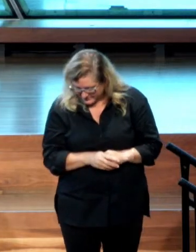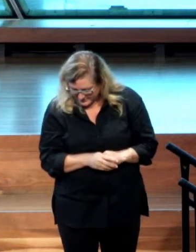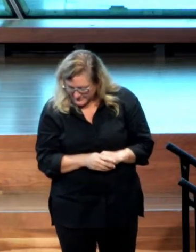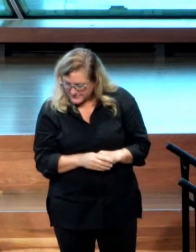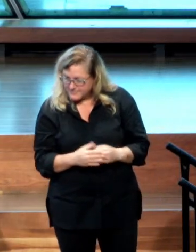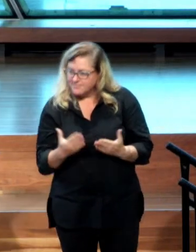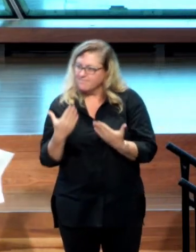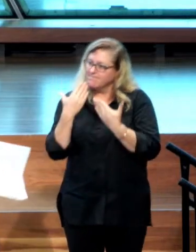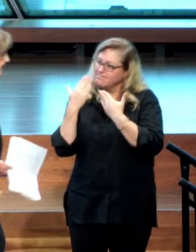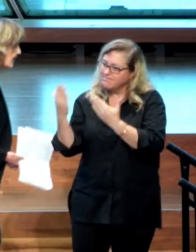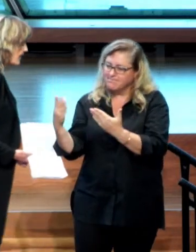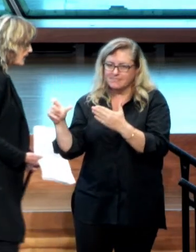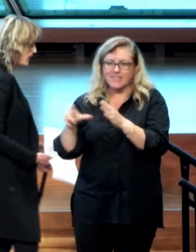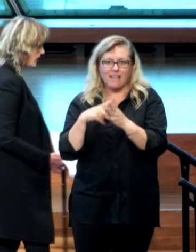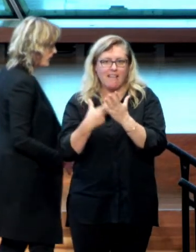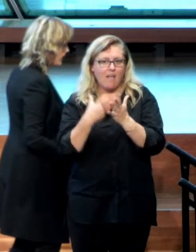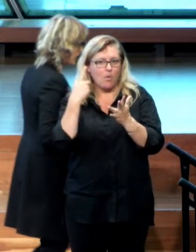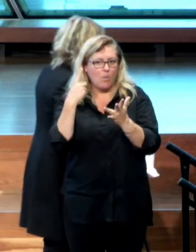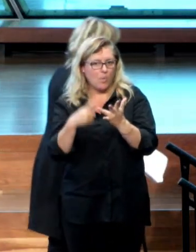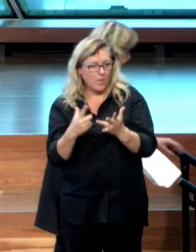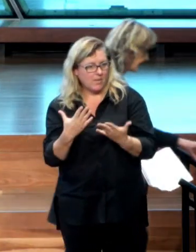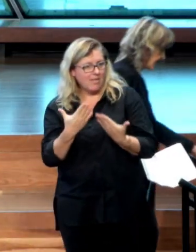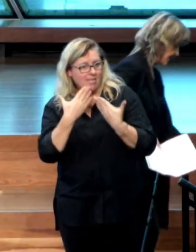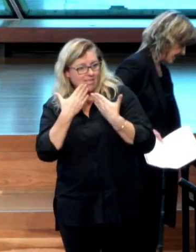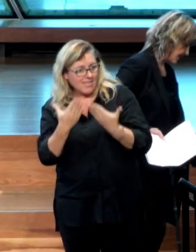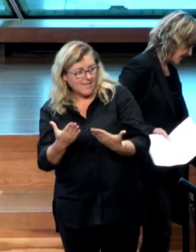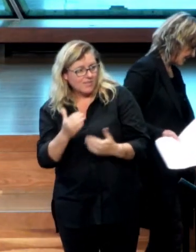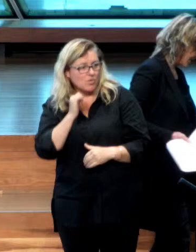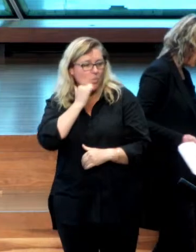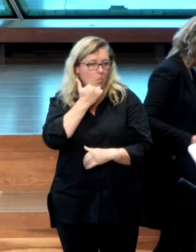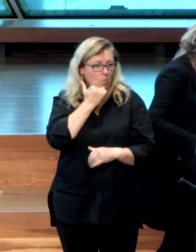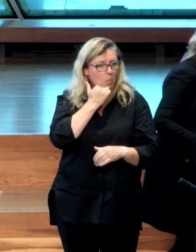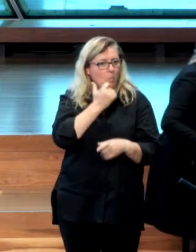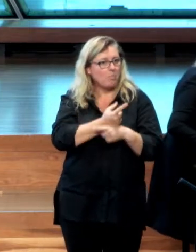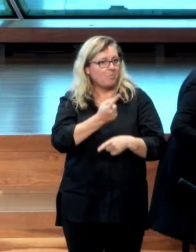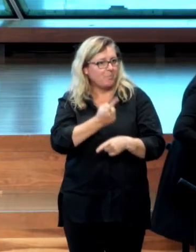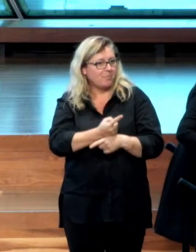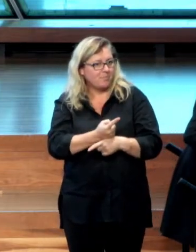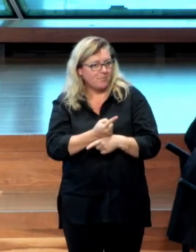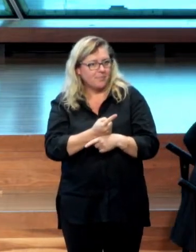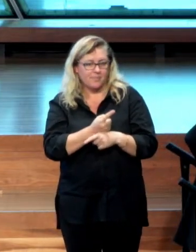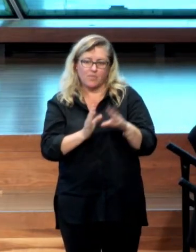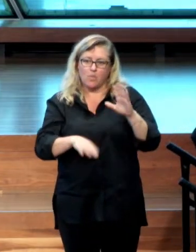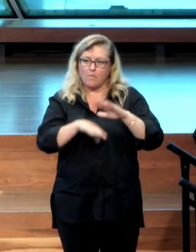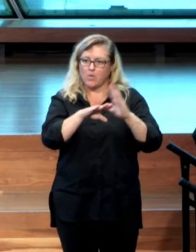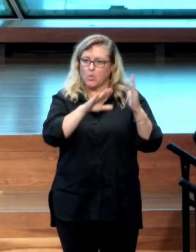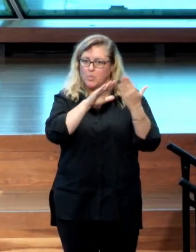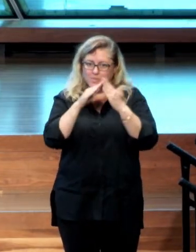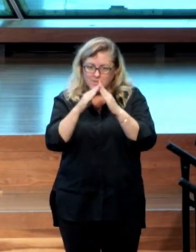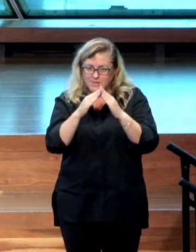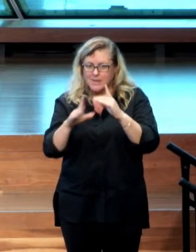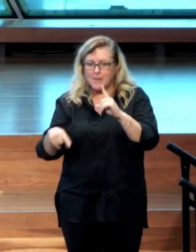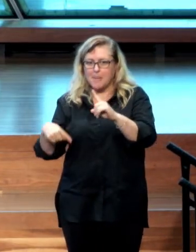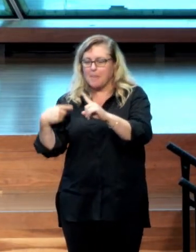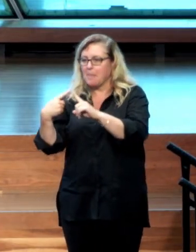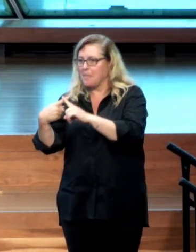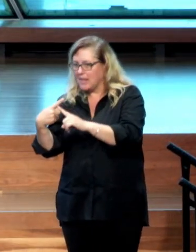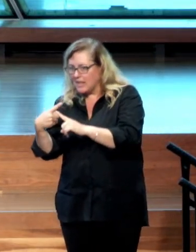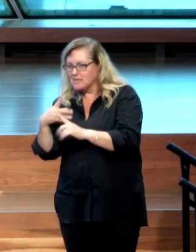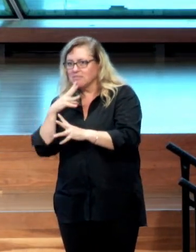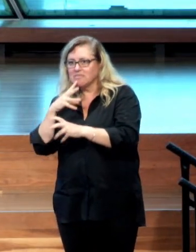Thanks so much, Caro. Thank you for your very generous and warm words for the whole community, and including the government that I'm a proud member